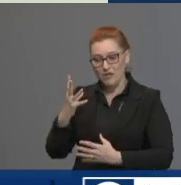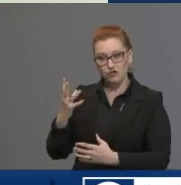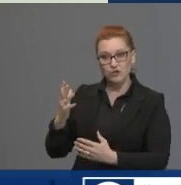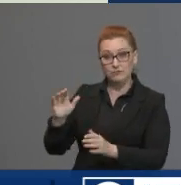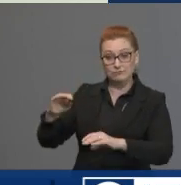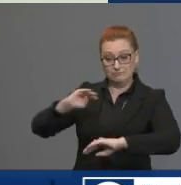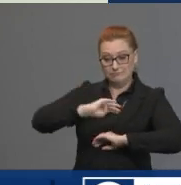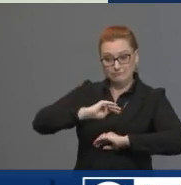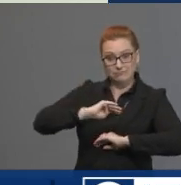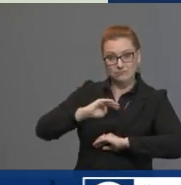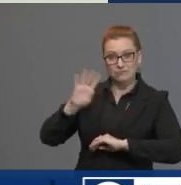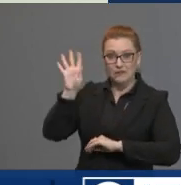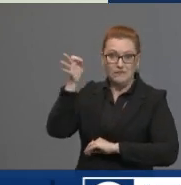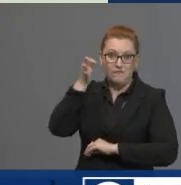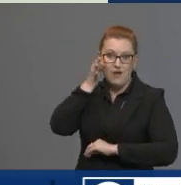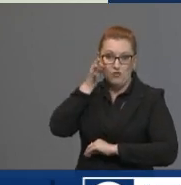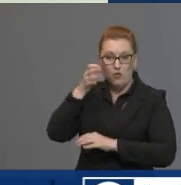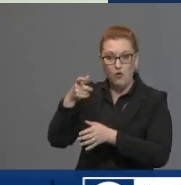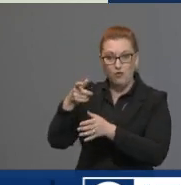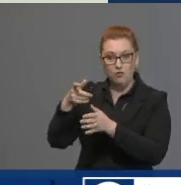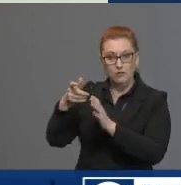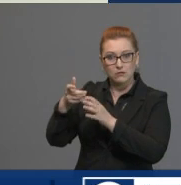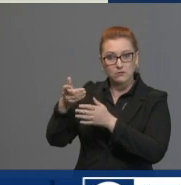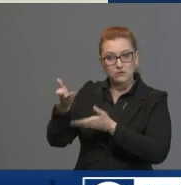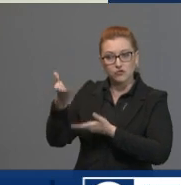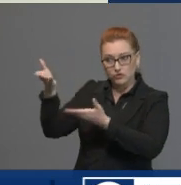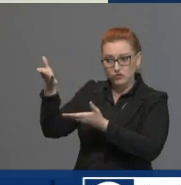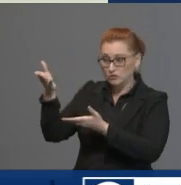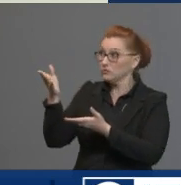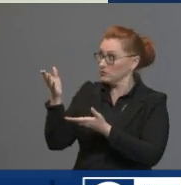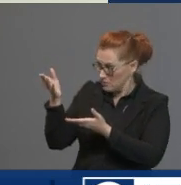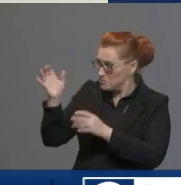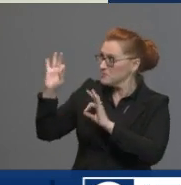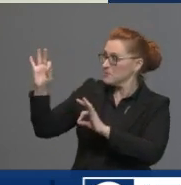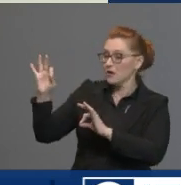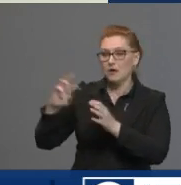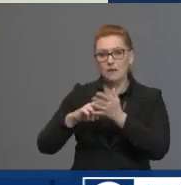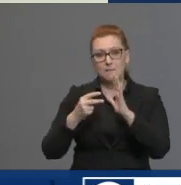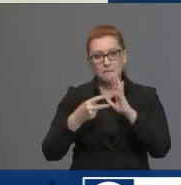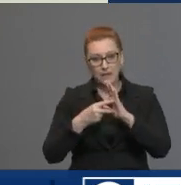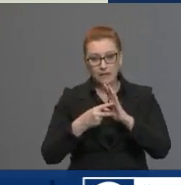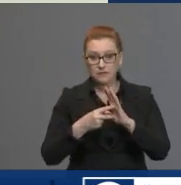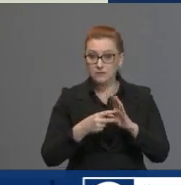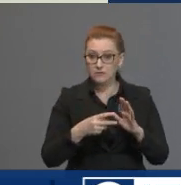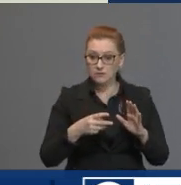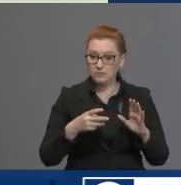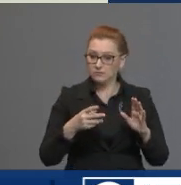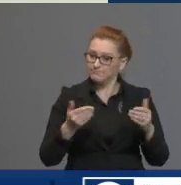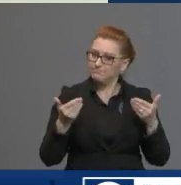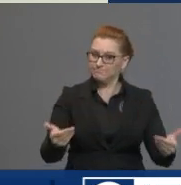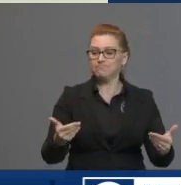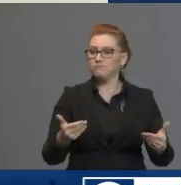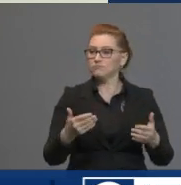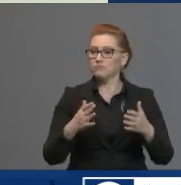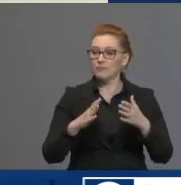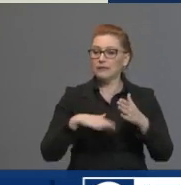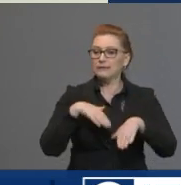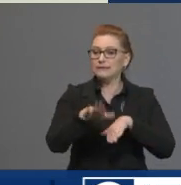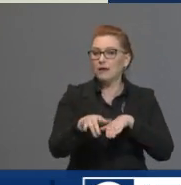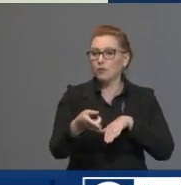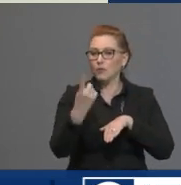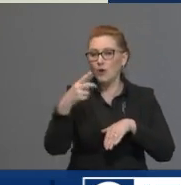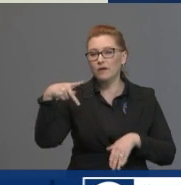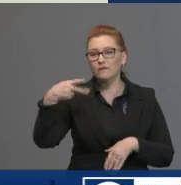turn that dial on the economy and say to people that are not in the vulnerable category that we are squarely in phase